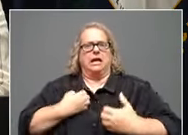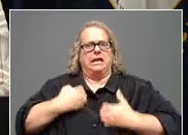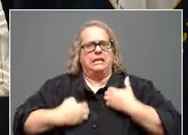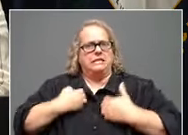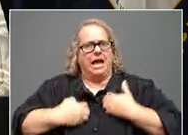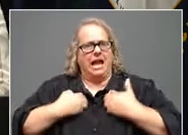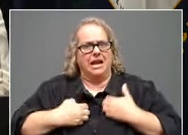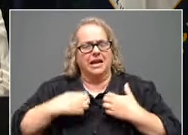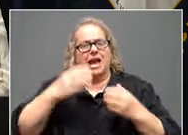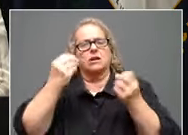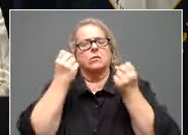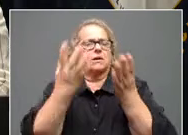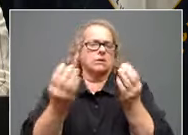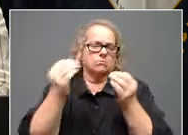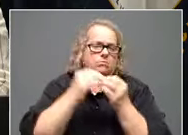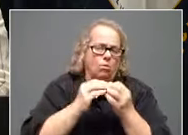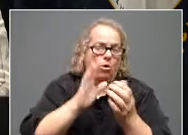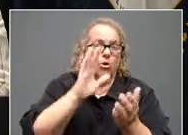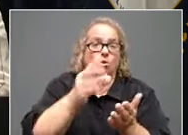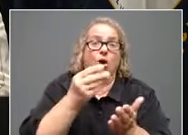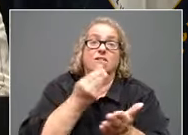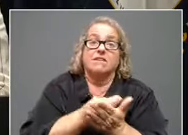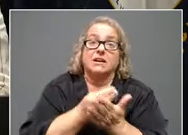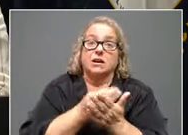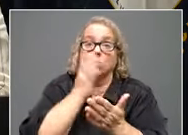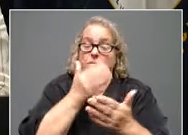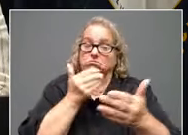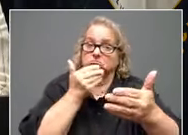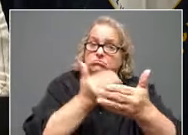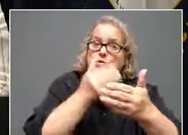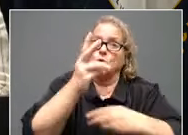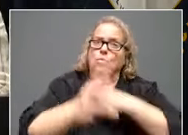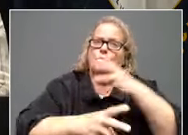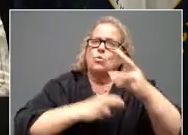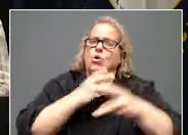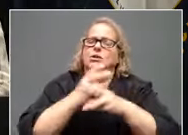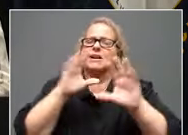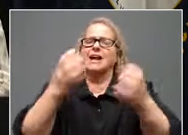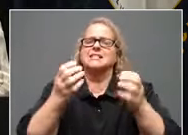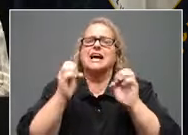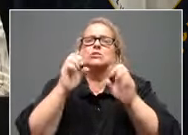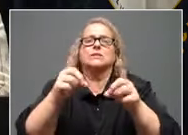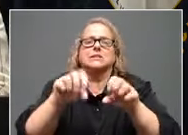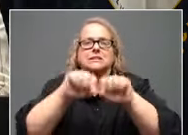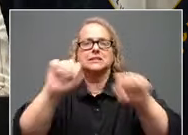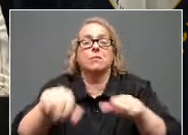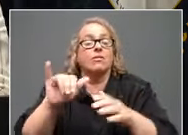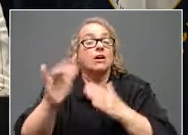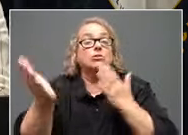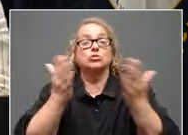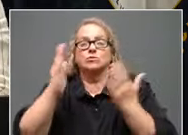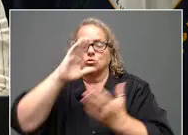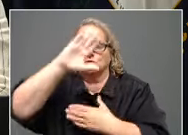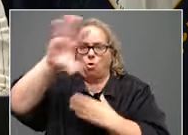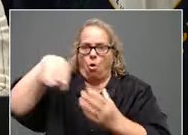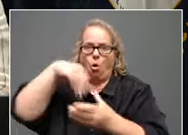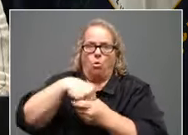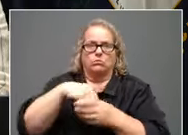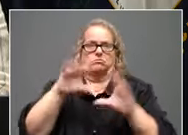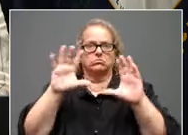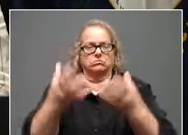GEAR funding will take us closer to a world-class education system that serves the whole child, which is so critically important.